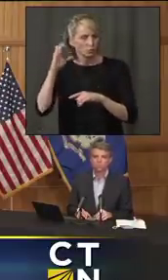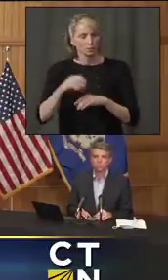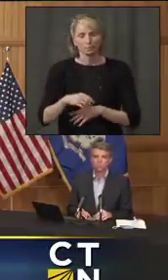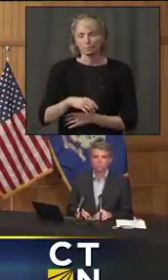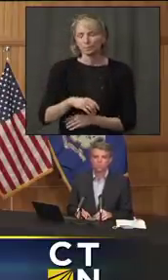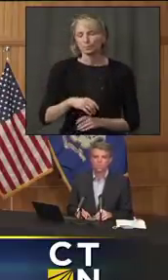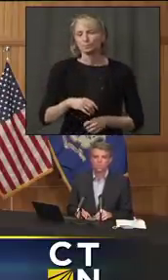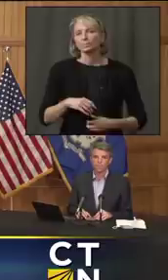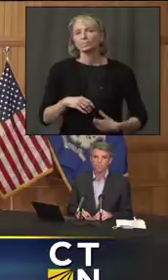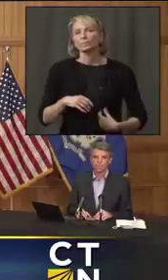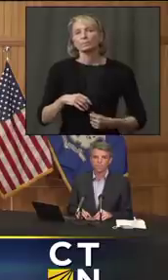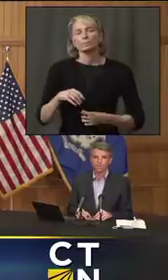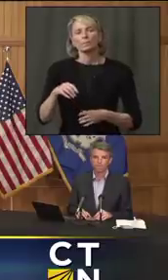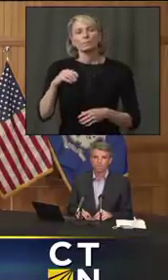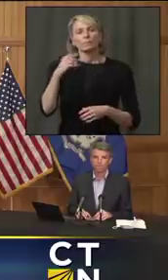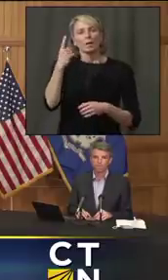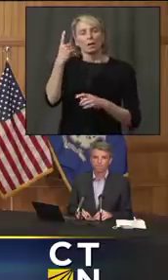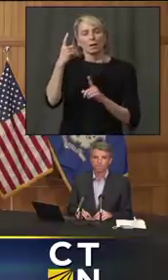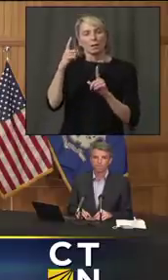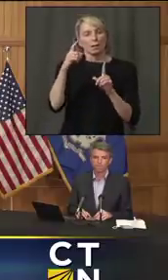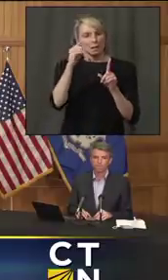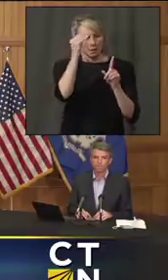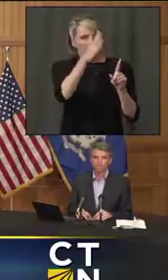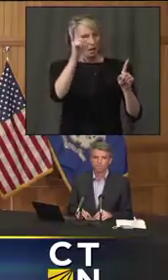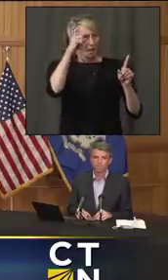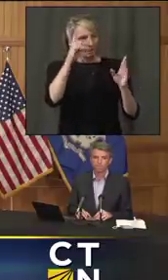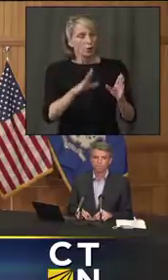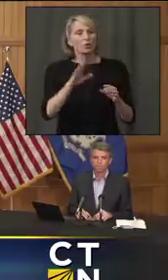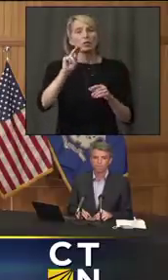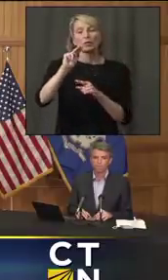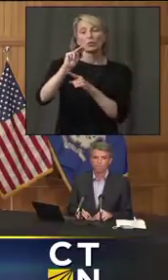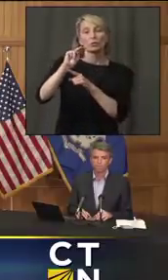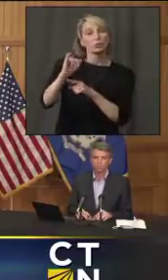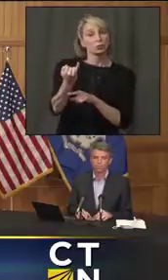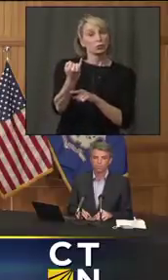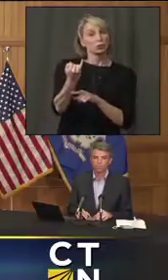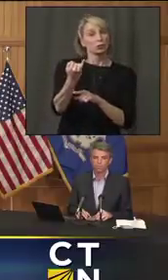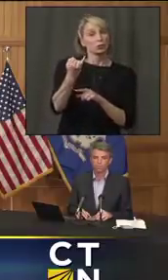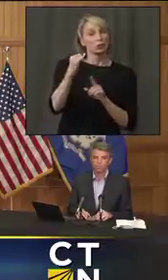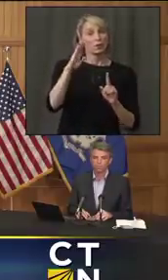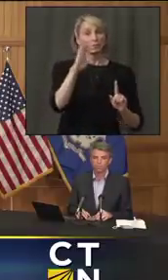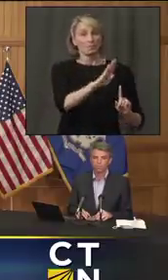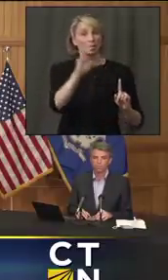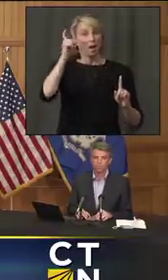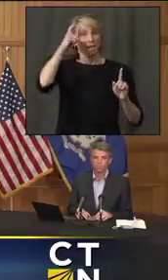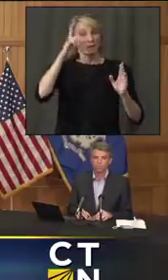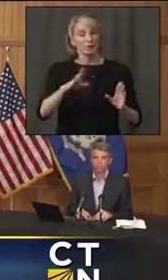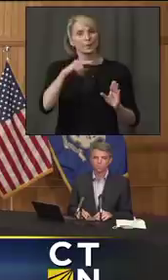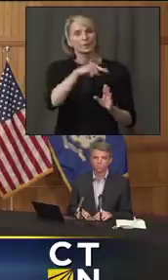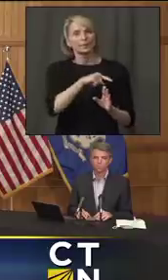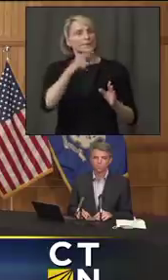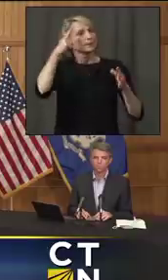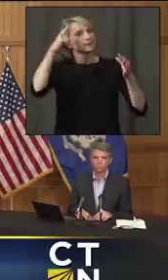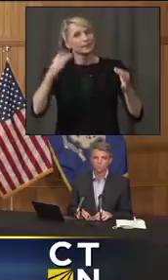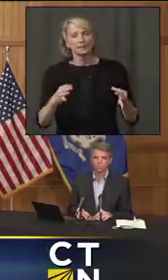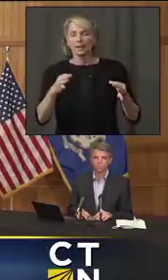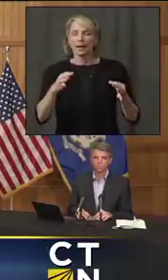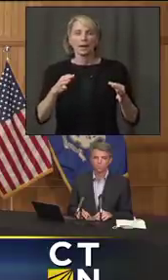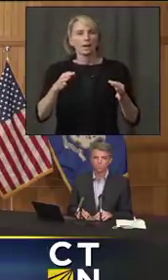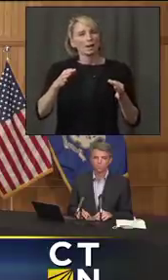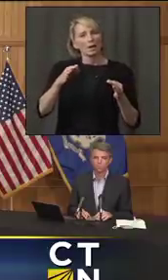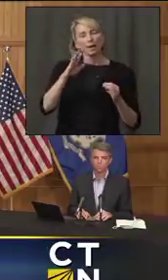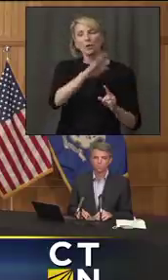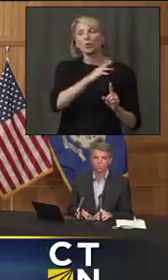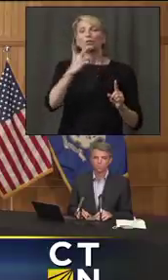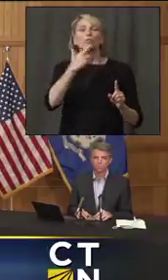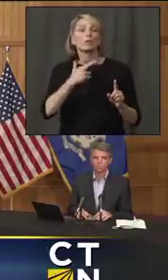Hi, one of your regional partners, Mr. Governor, New Jersey Governor Phil Murphy, decided not to reopen restaurant dining rooms now. Is that a